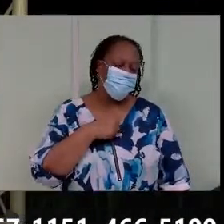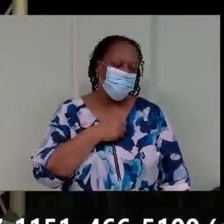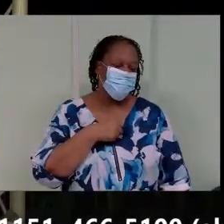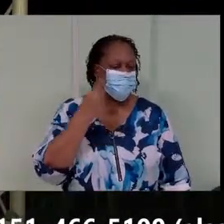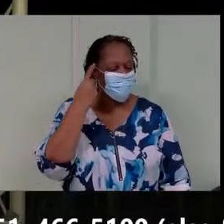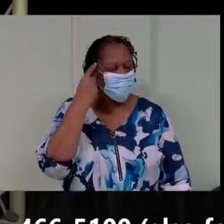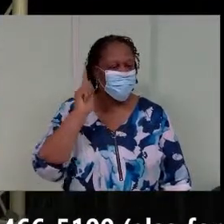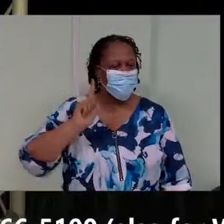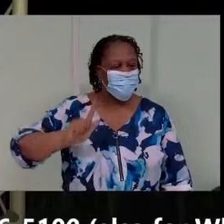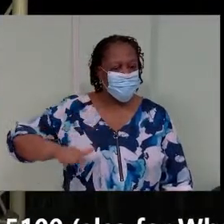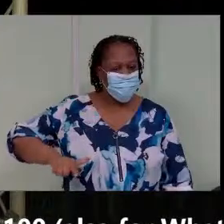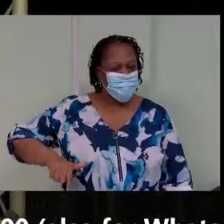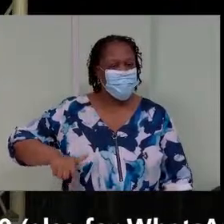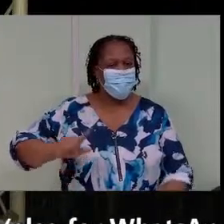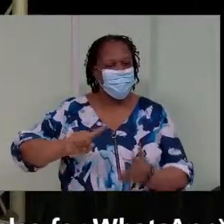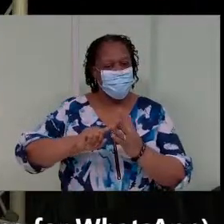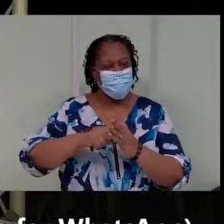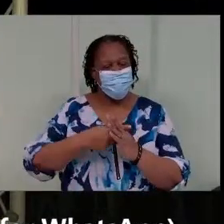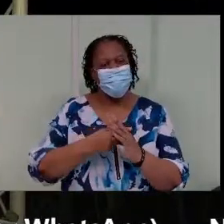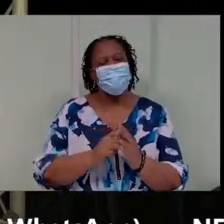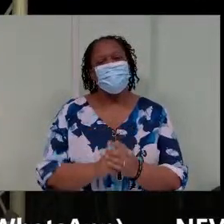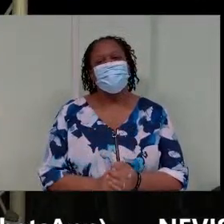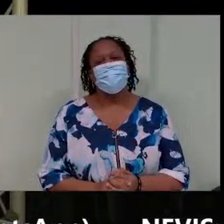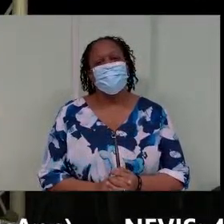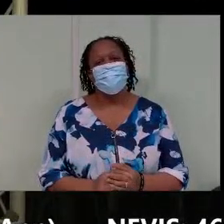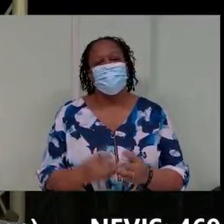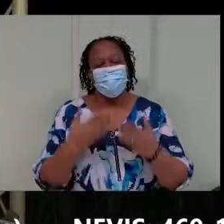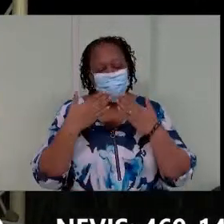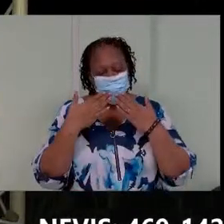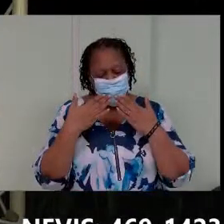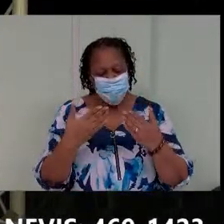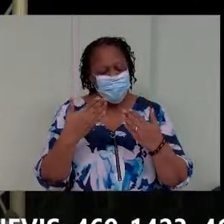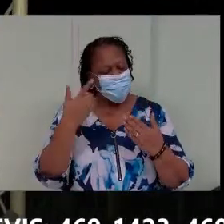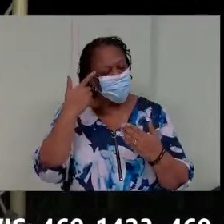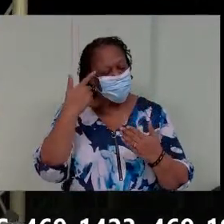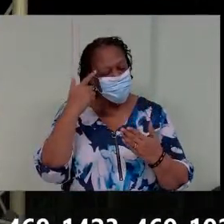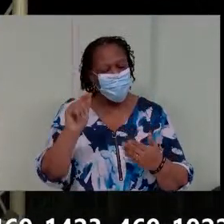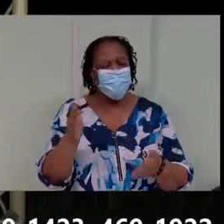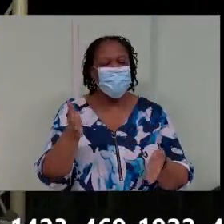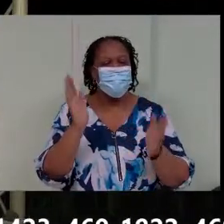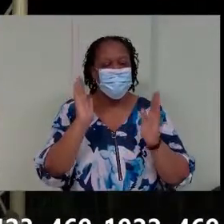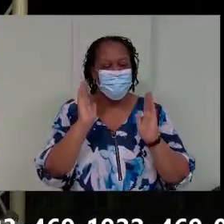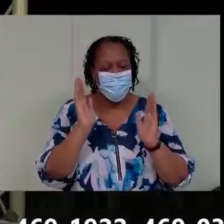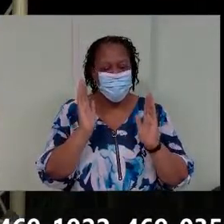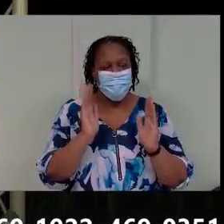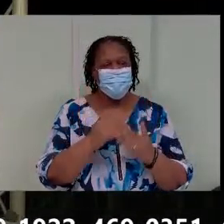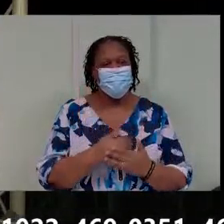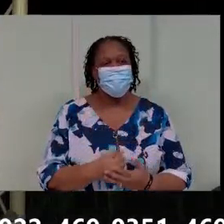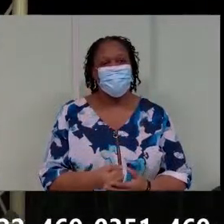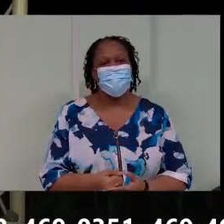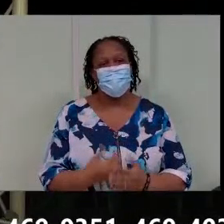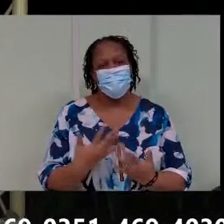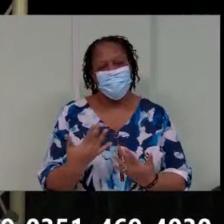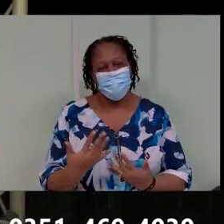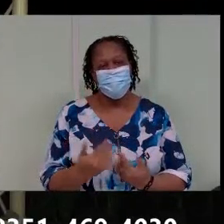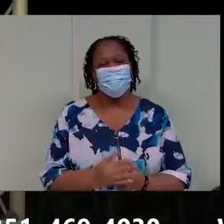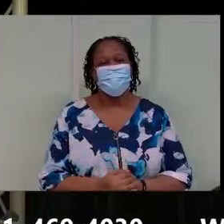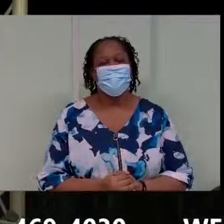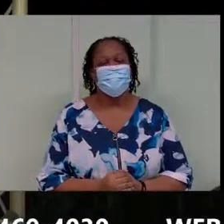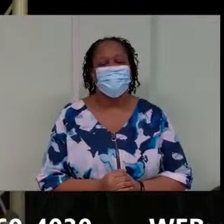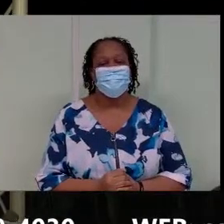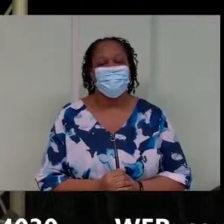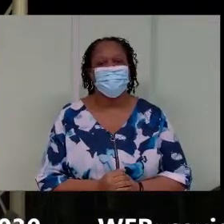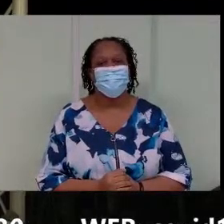for the late start, and we thank you very much for your patience. We